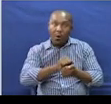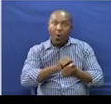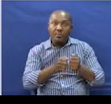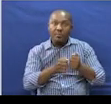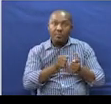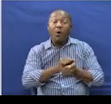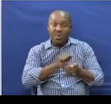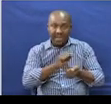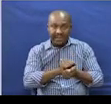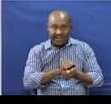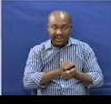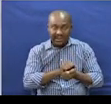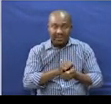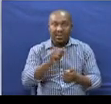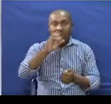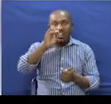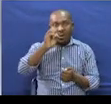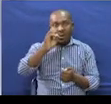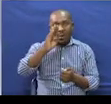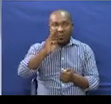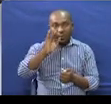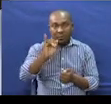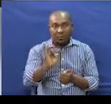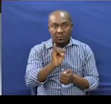Number of objects